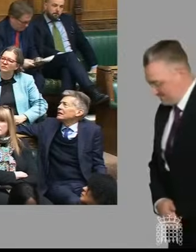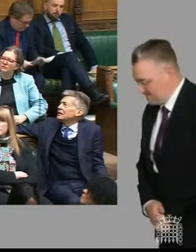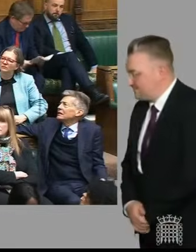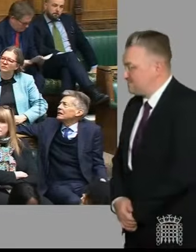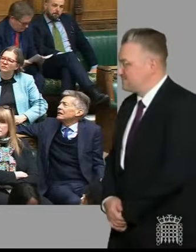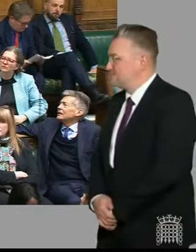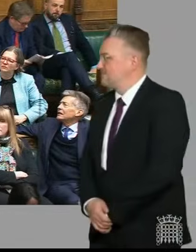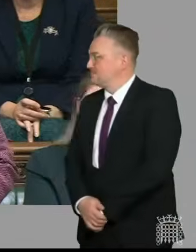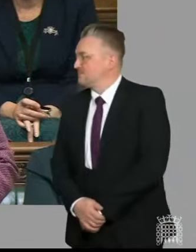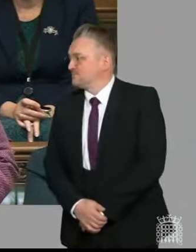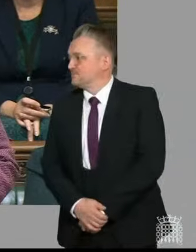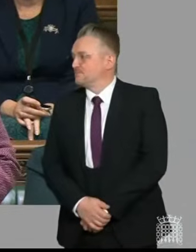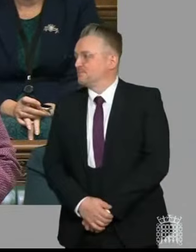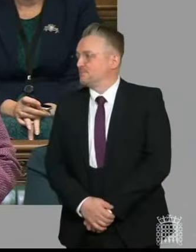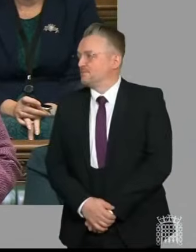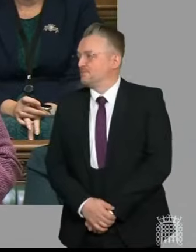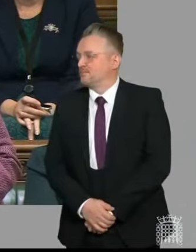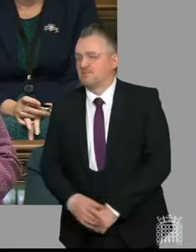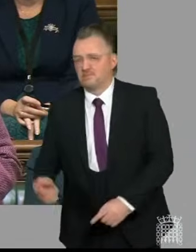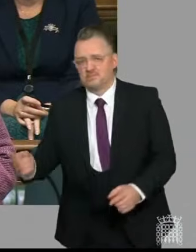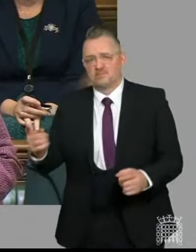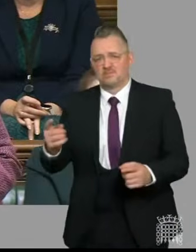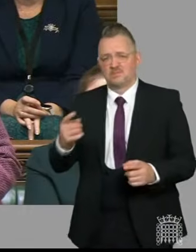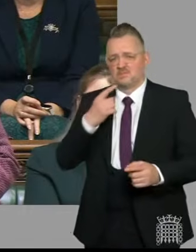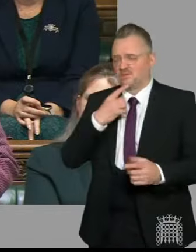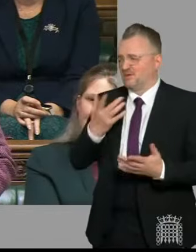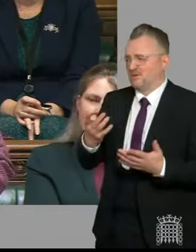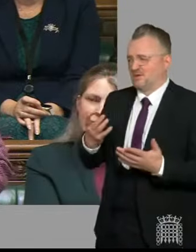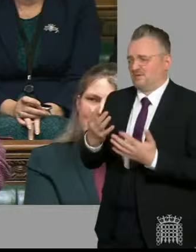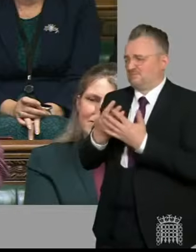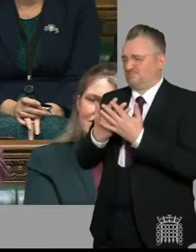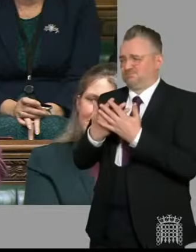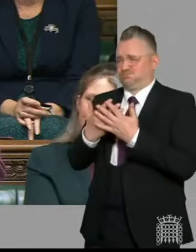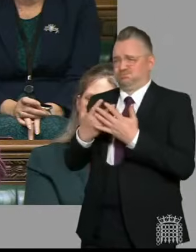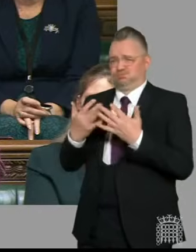line, the likelihood of industrial action and reports of a deal for